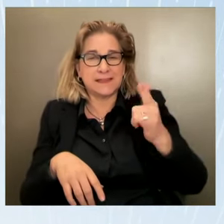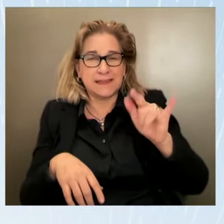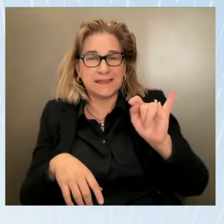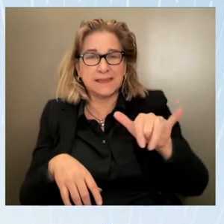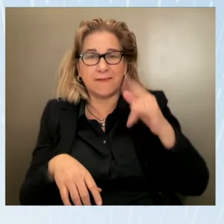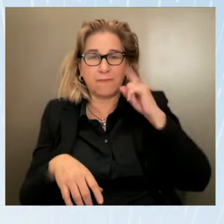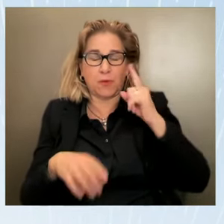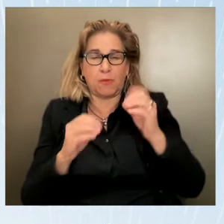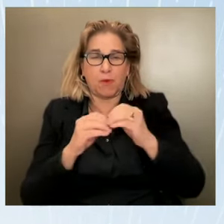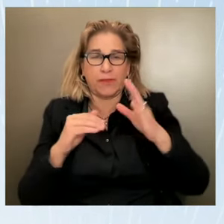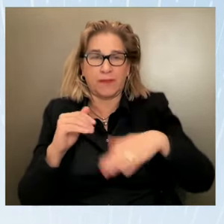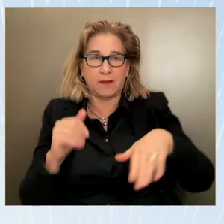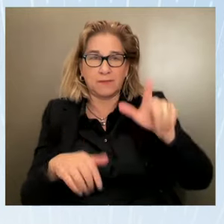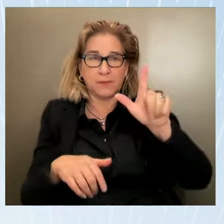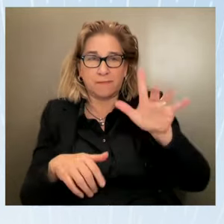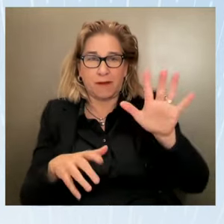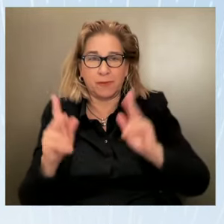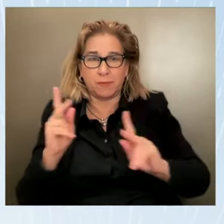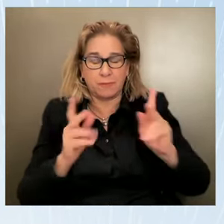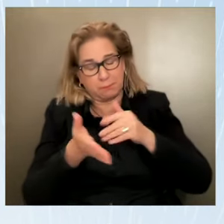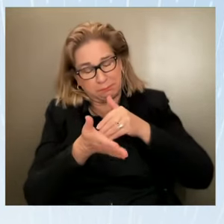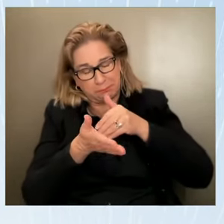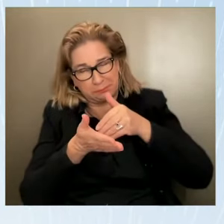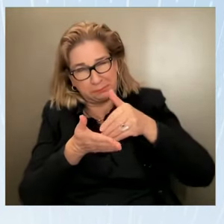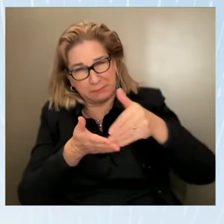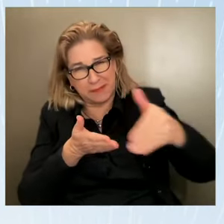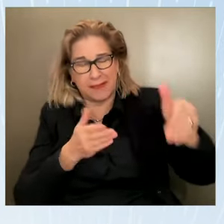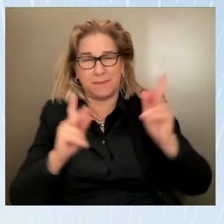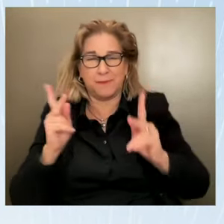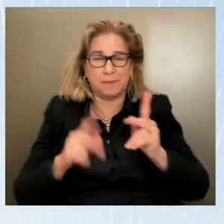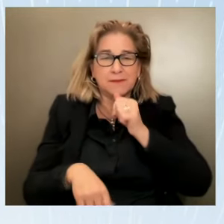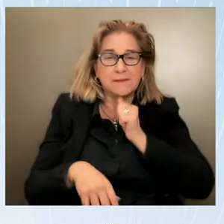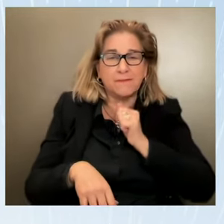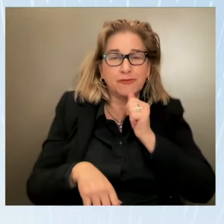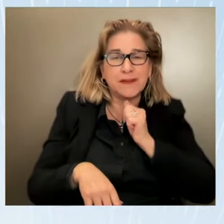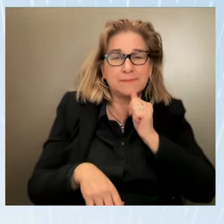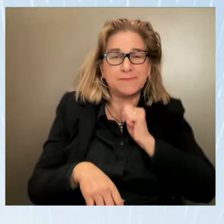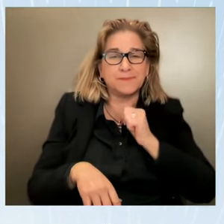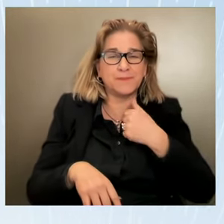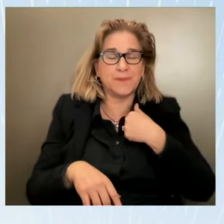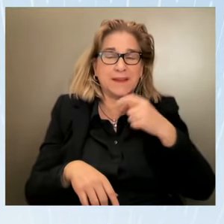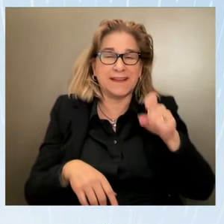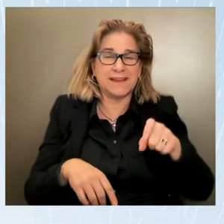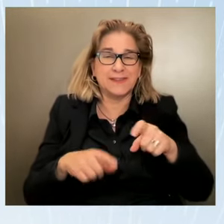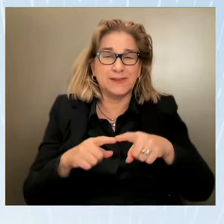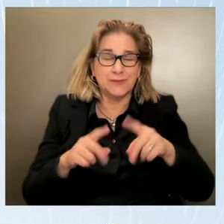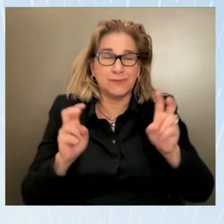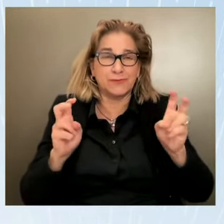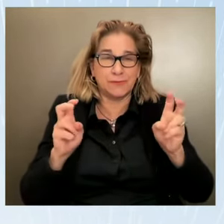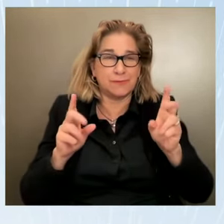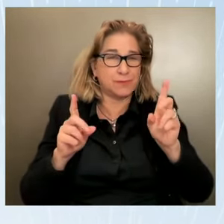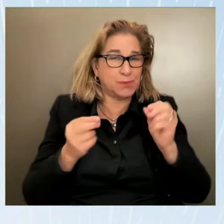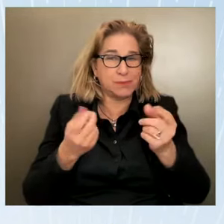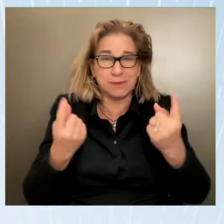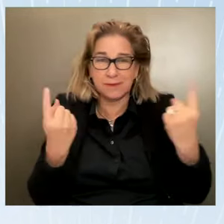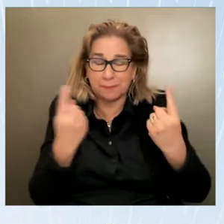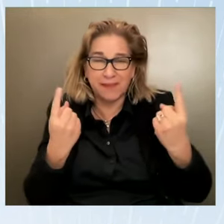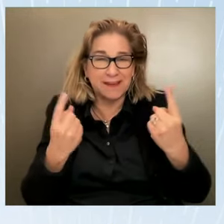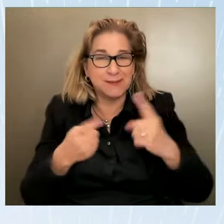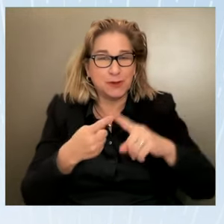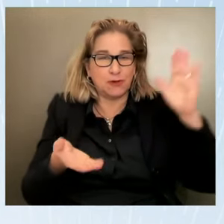reduce and ultimately eliminate this scourge. Thanks to the leaders in this room, including the Advisory Council on